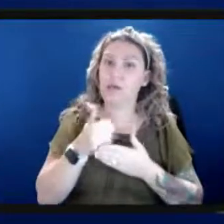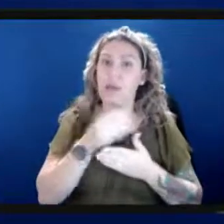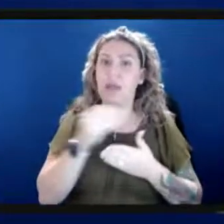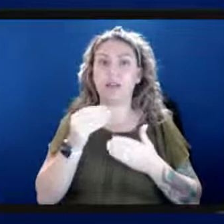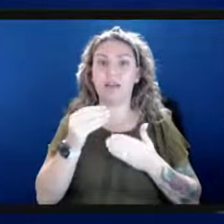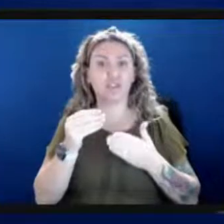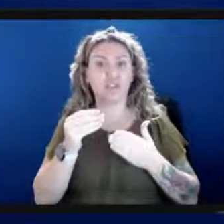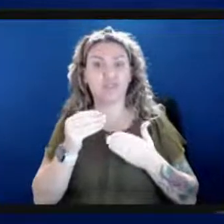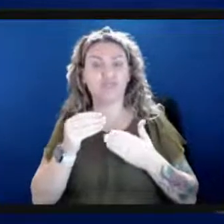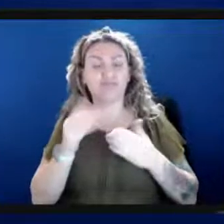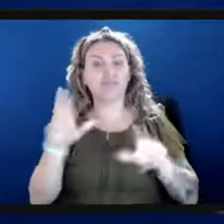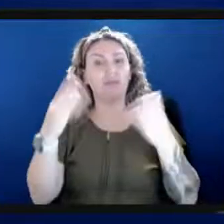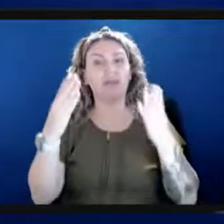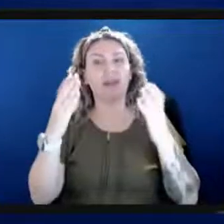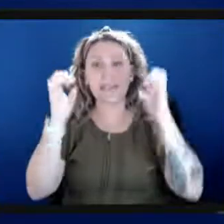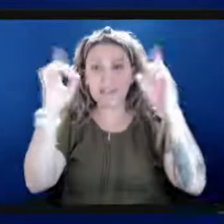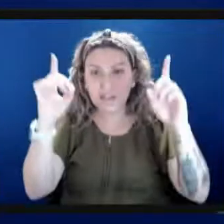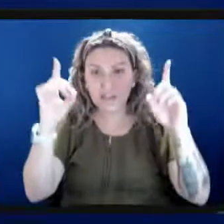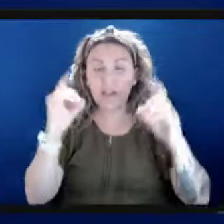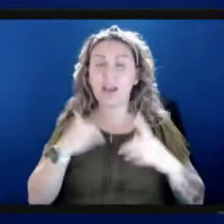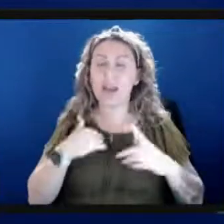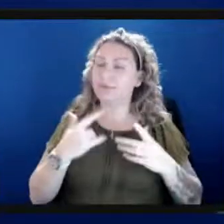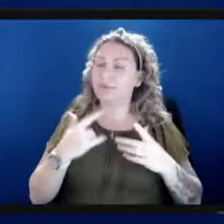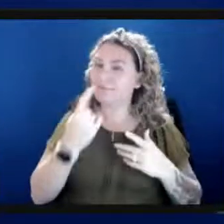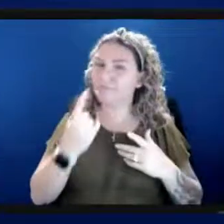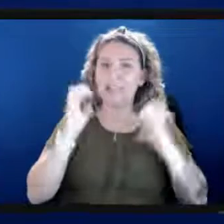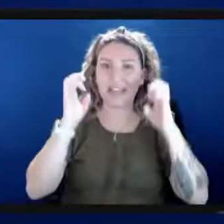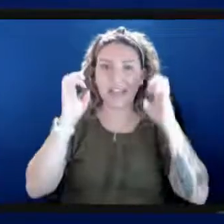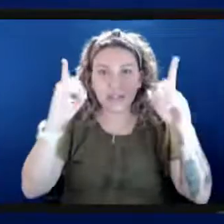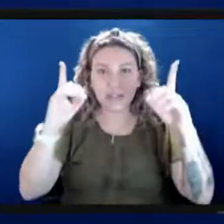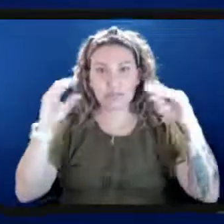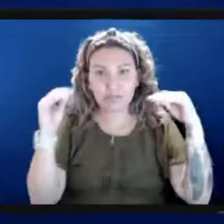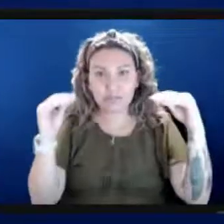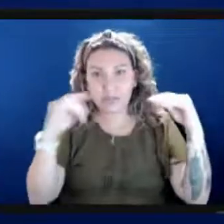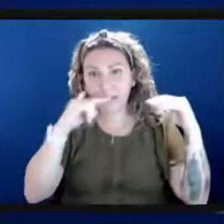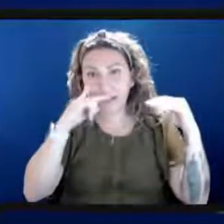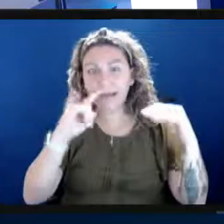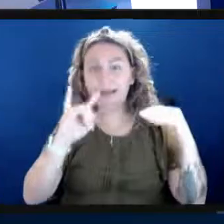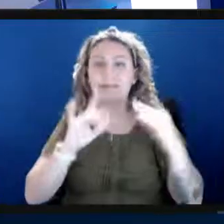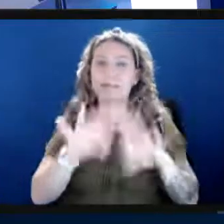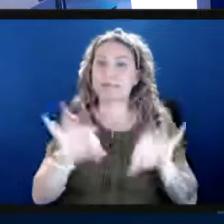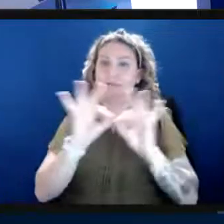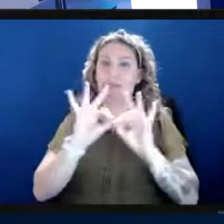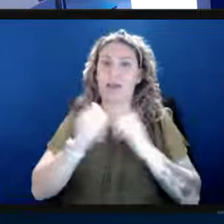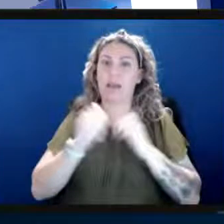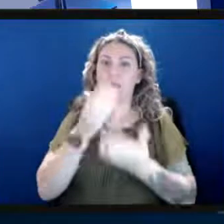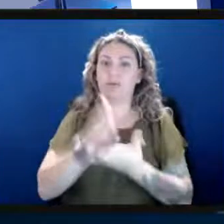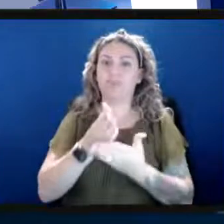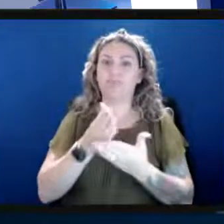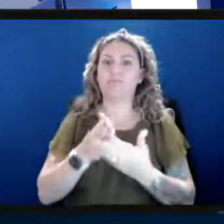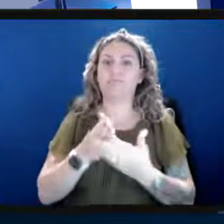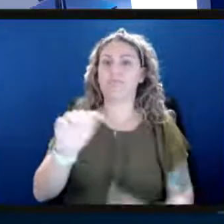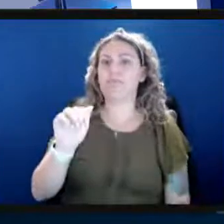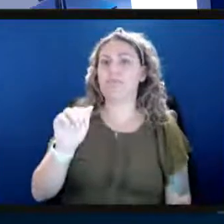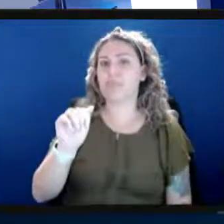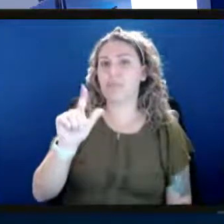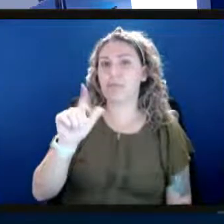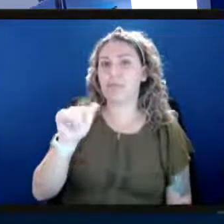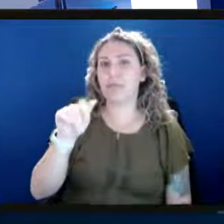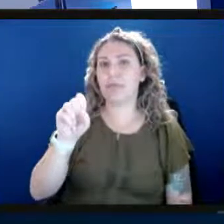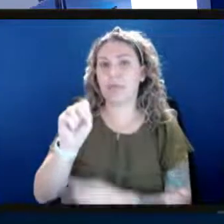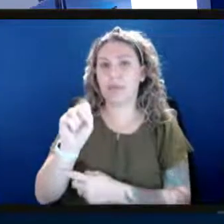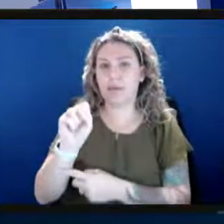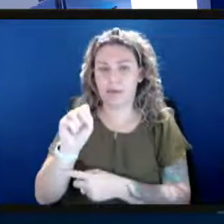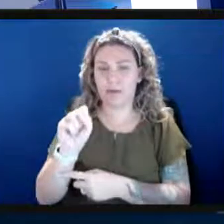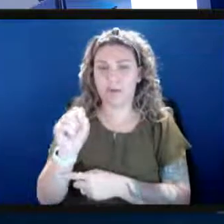I always talk about education. Educating the kids is the key to stopping this pandemic. Alexis, we're going to, since we brought in the